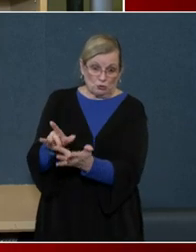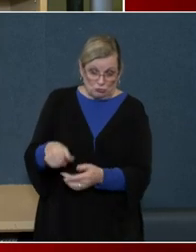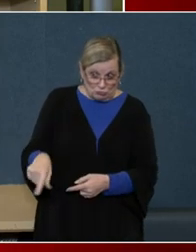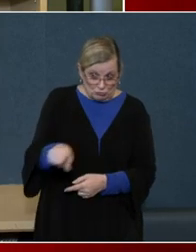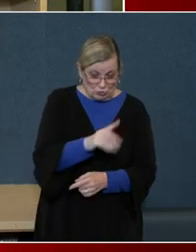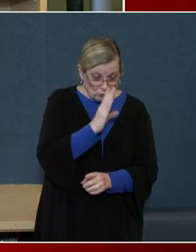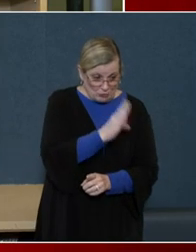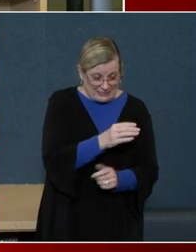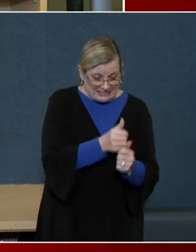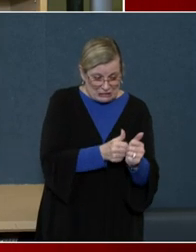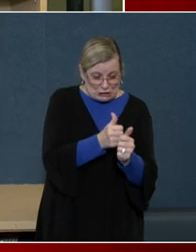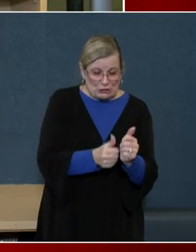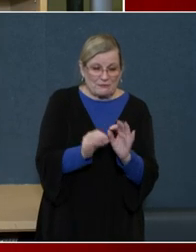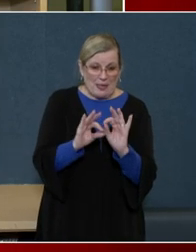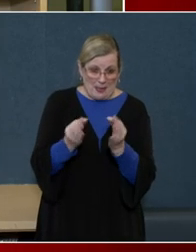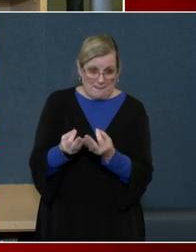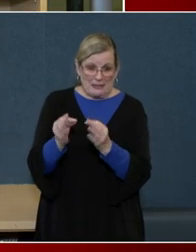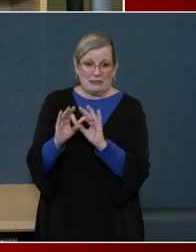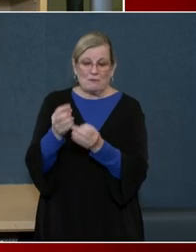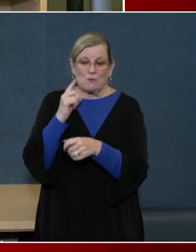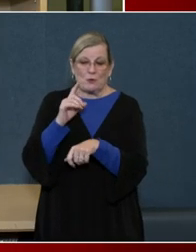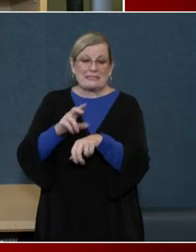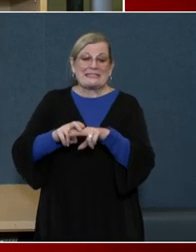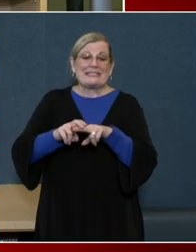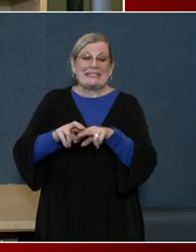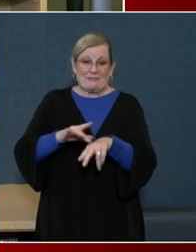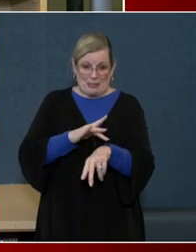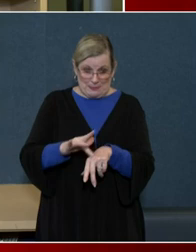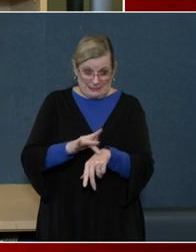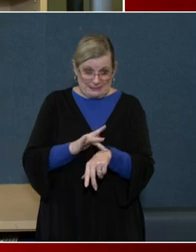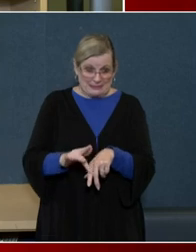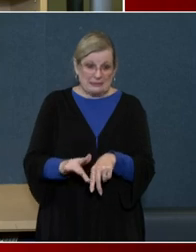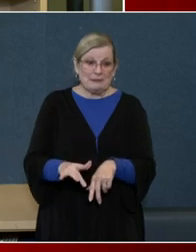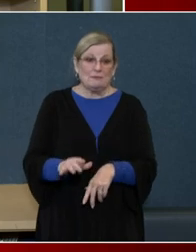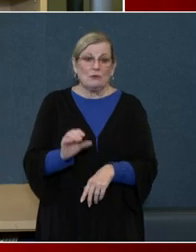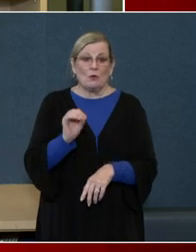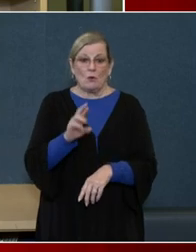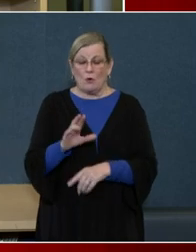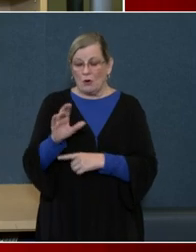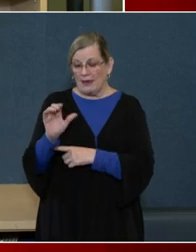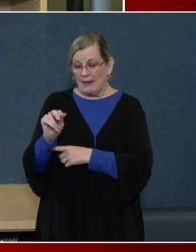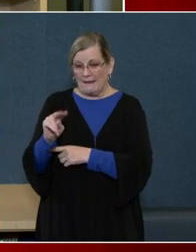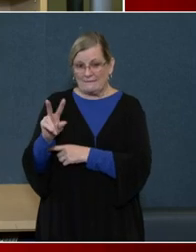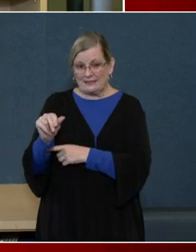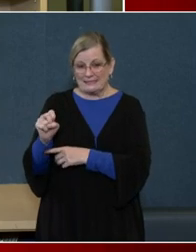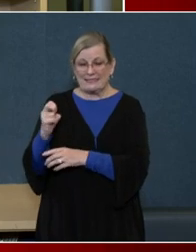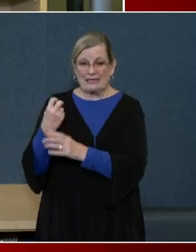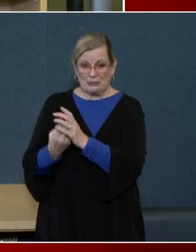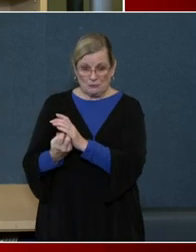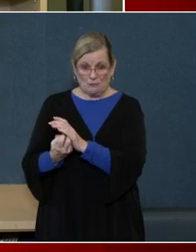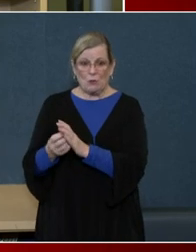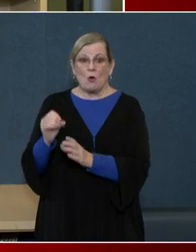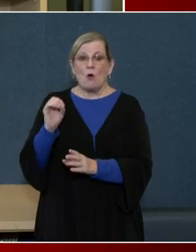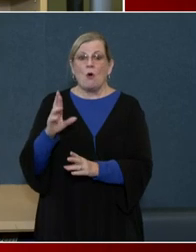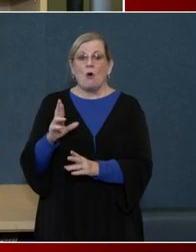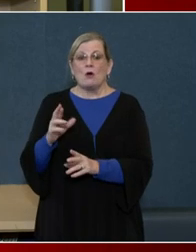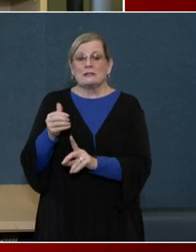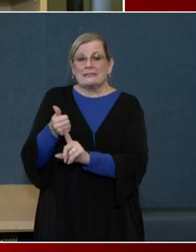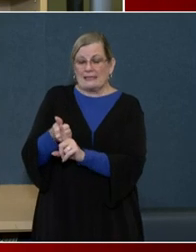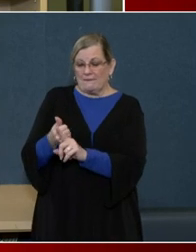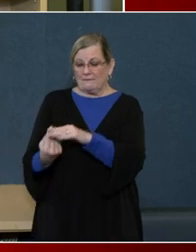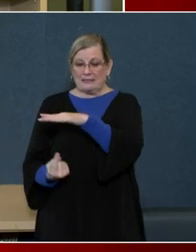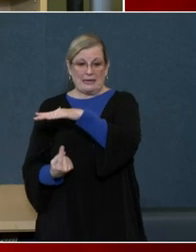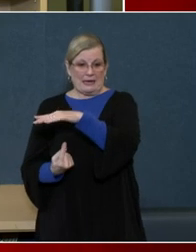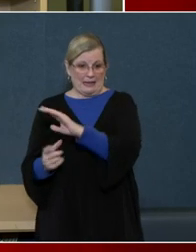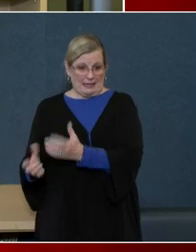learning classroom seats or the care classroom seats and the self-contained special education classroom seats.